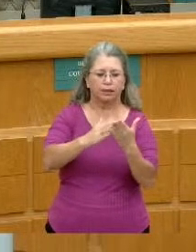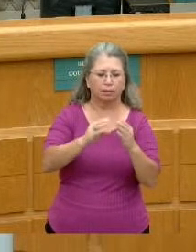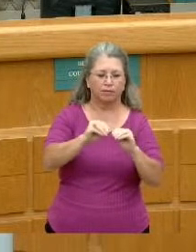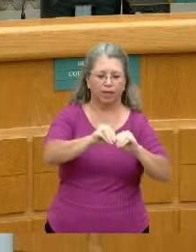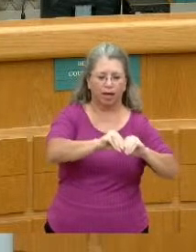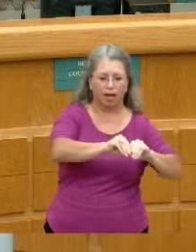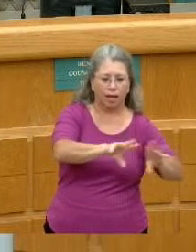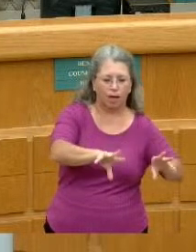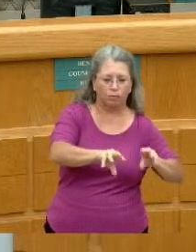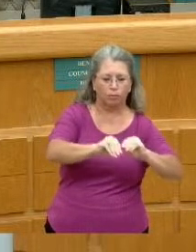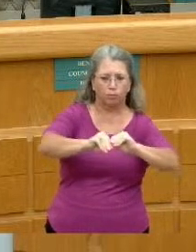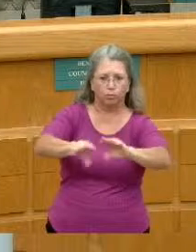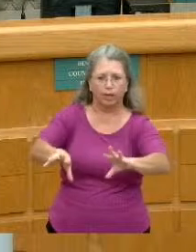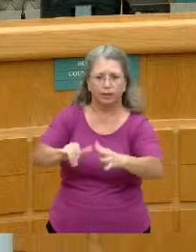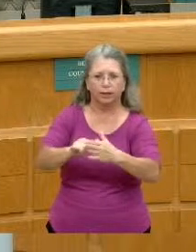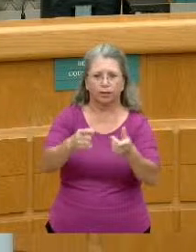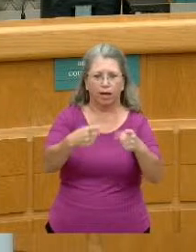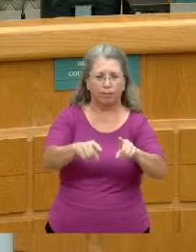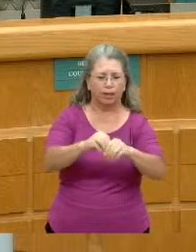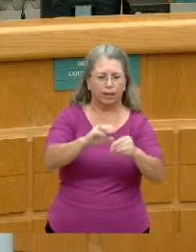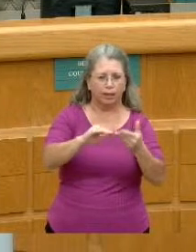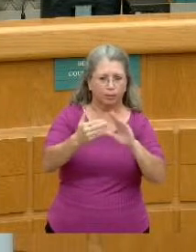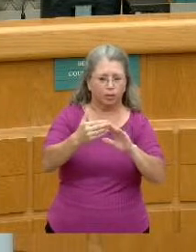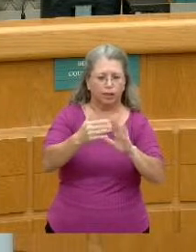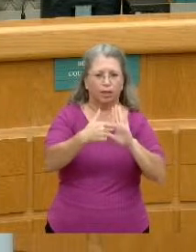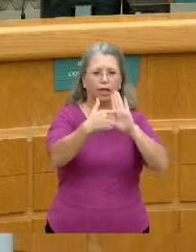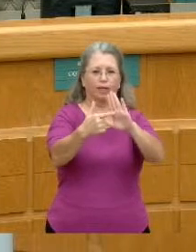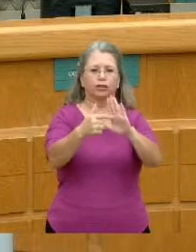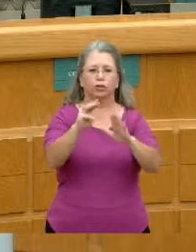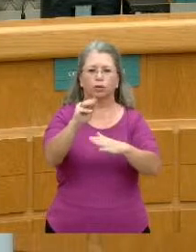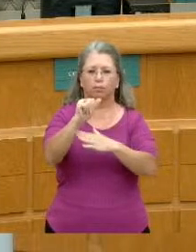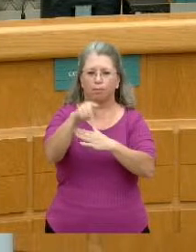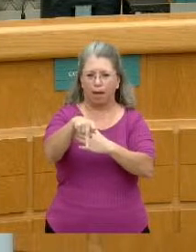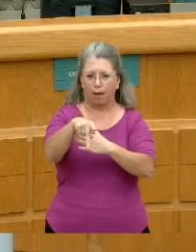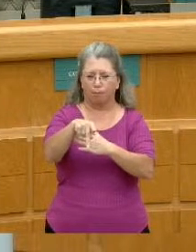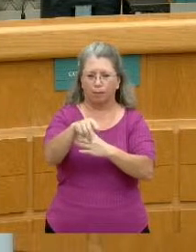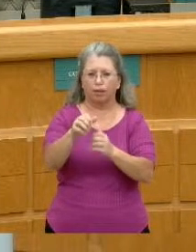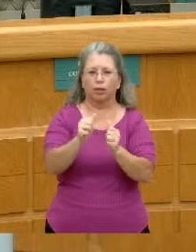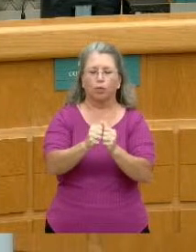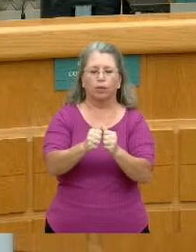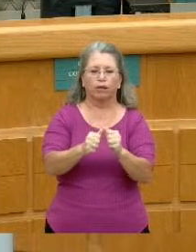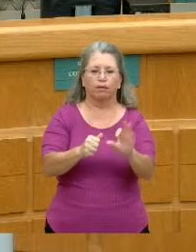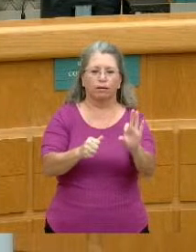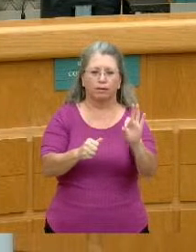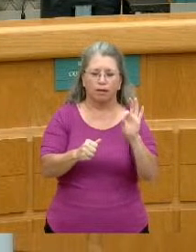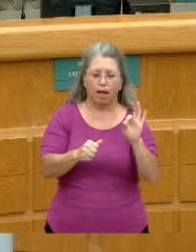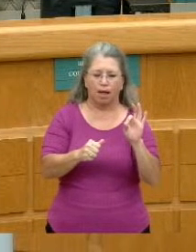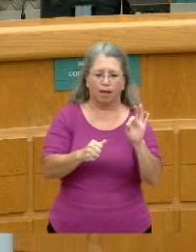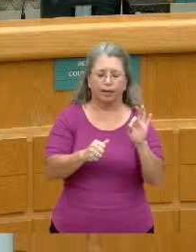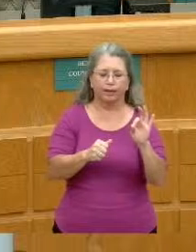community. And we showed a map that had 9 assisted